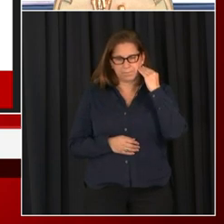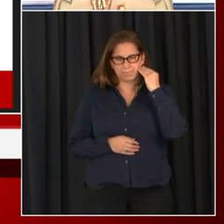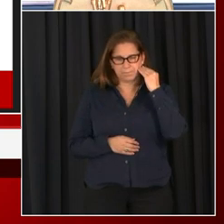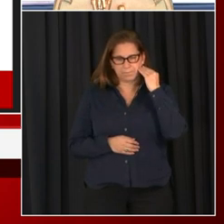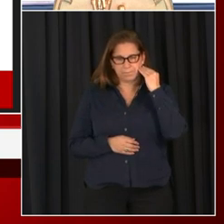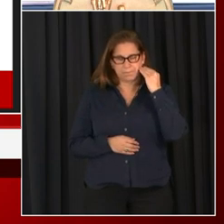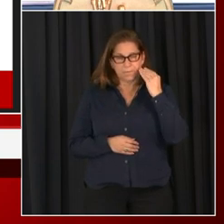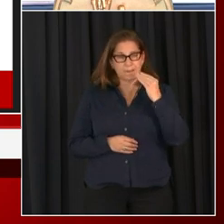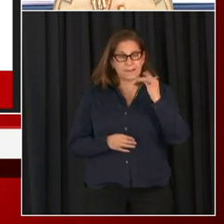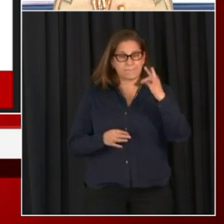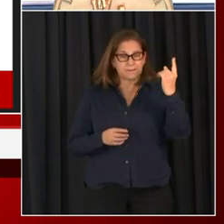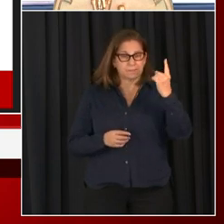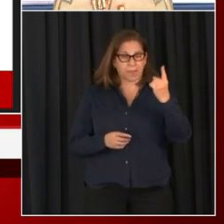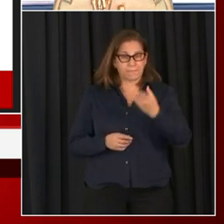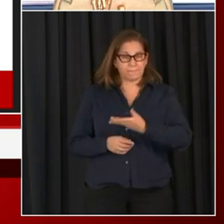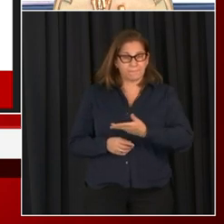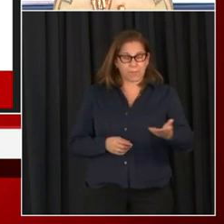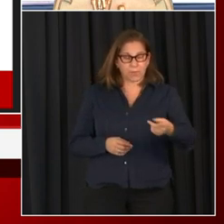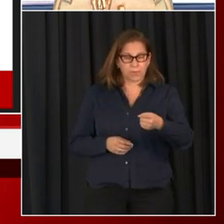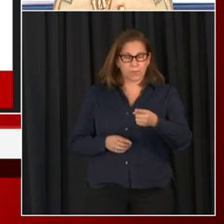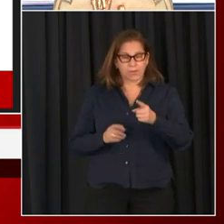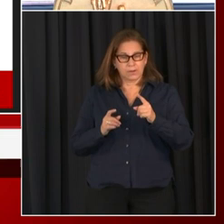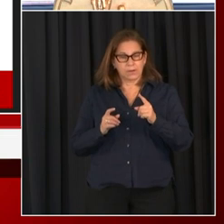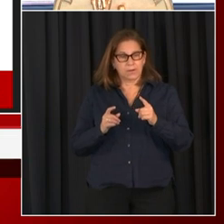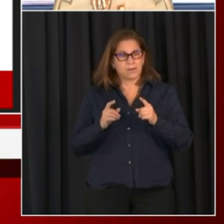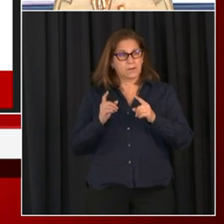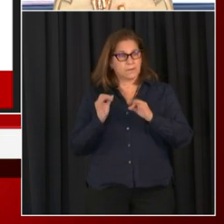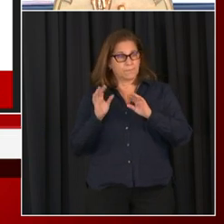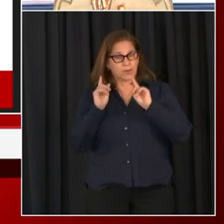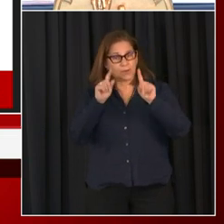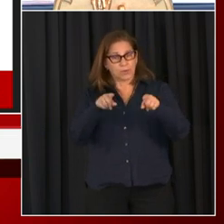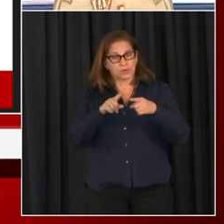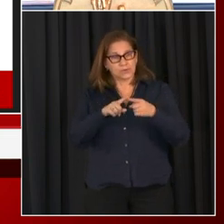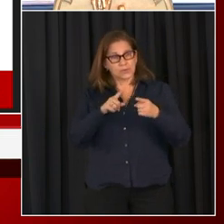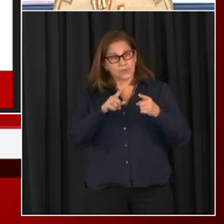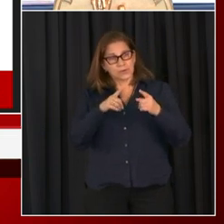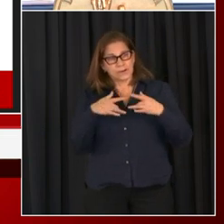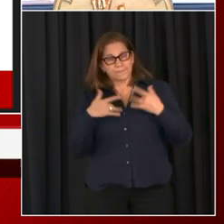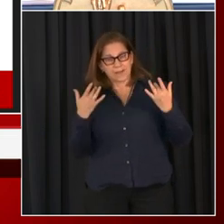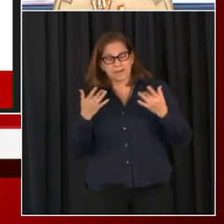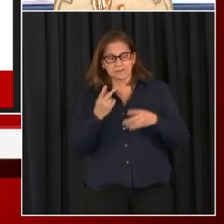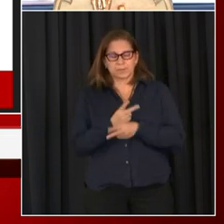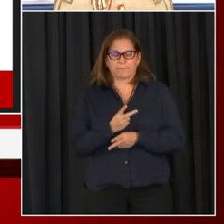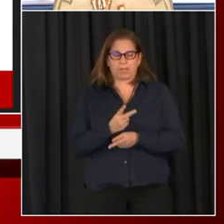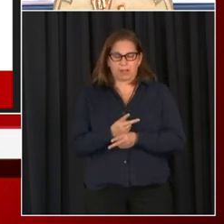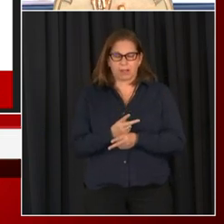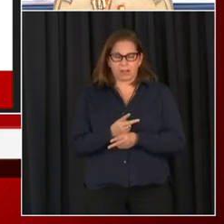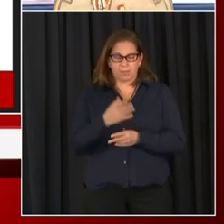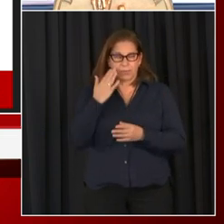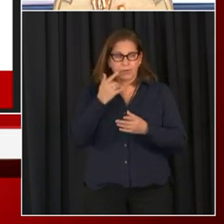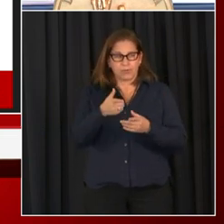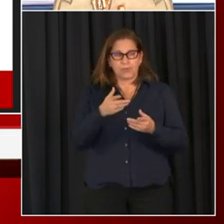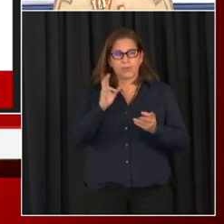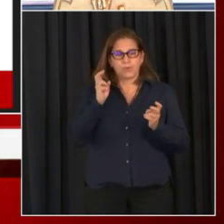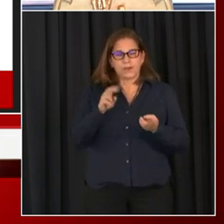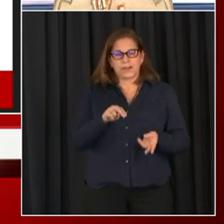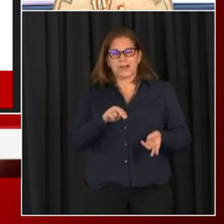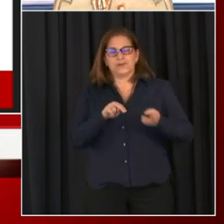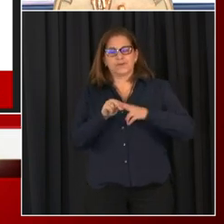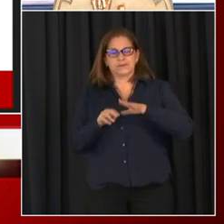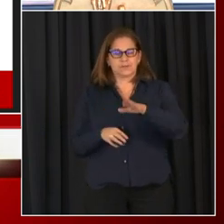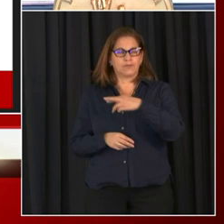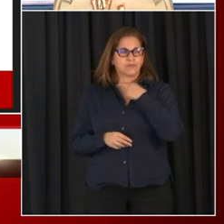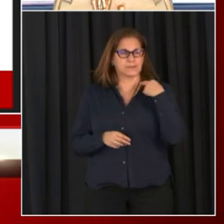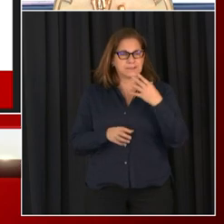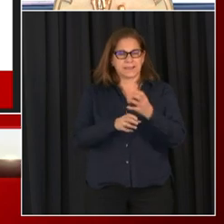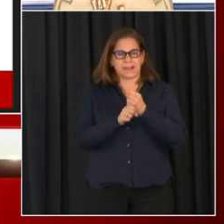get tired of protecting yourself or our entire community. Wear a mask, cover your mouth